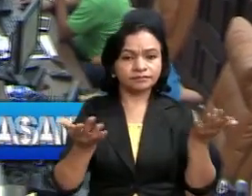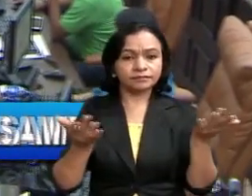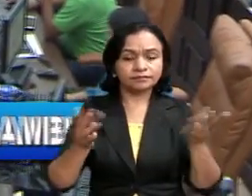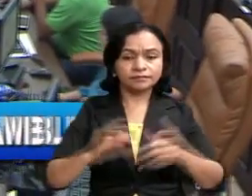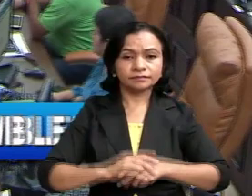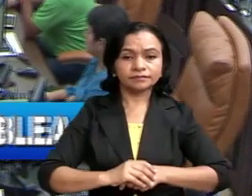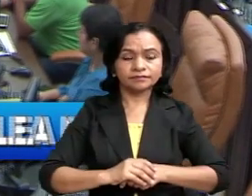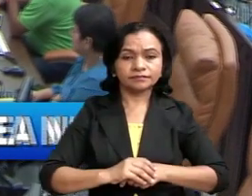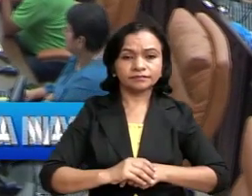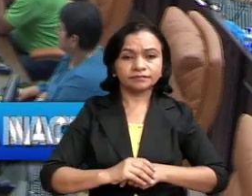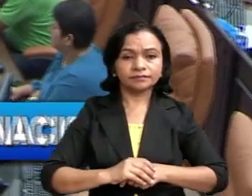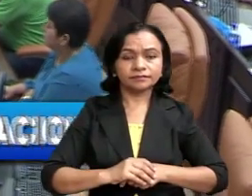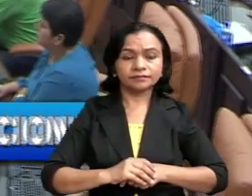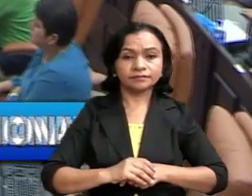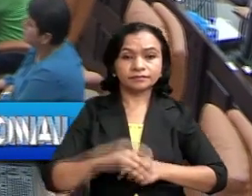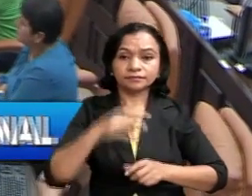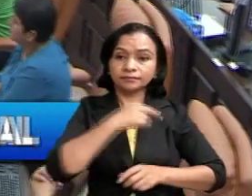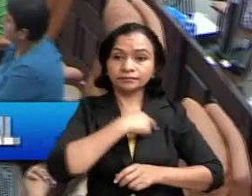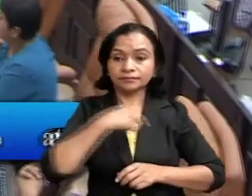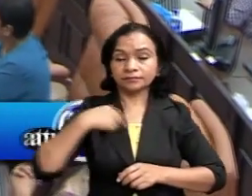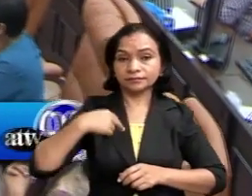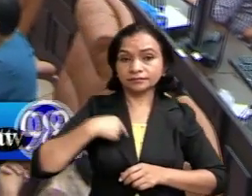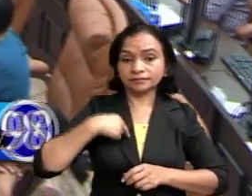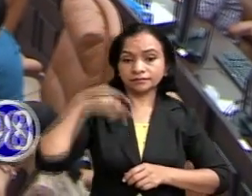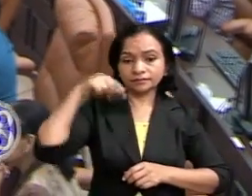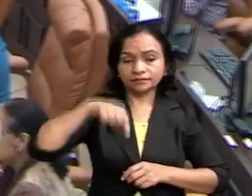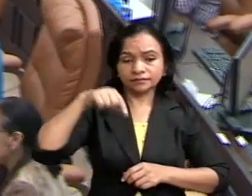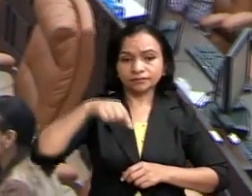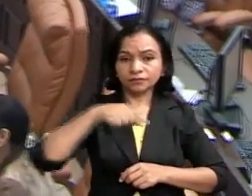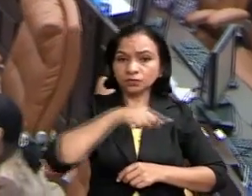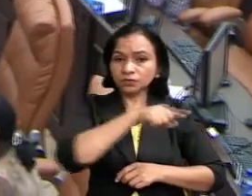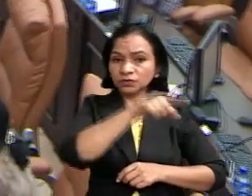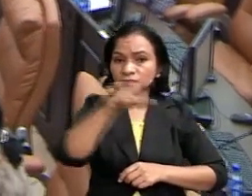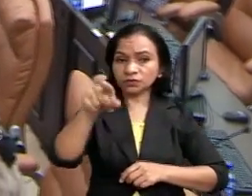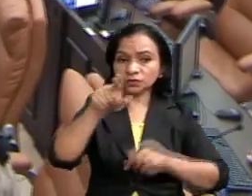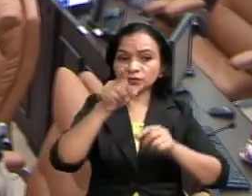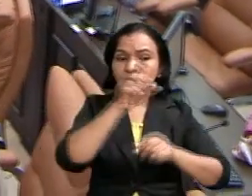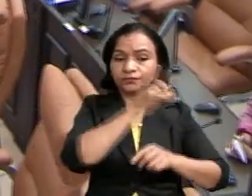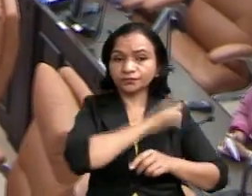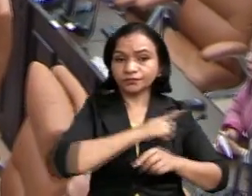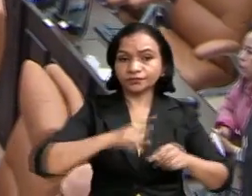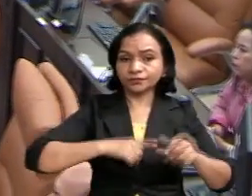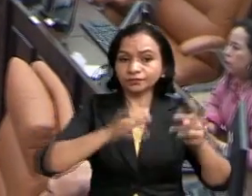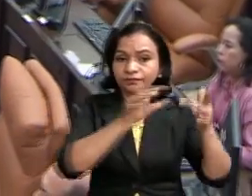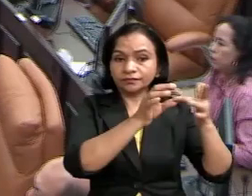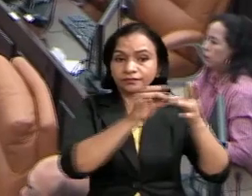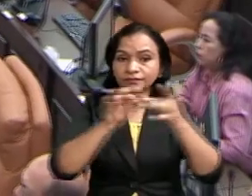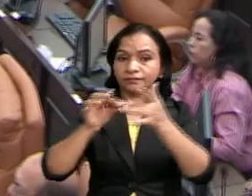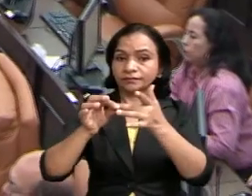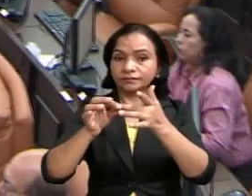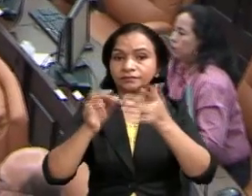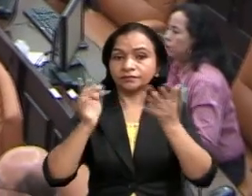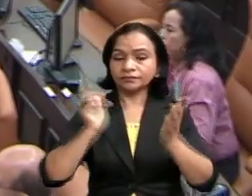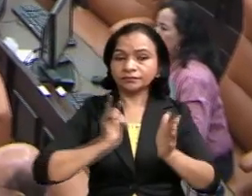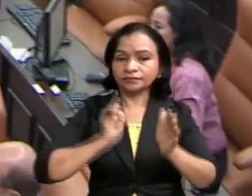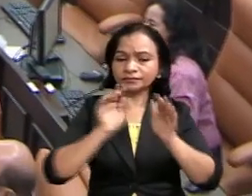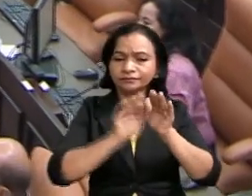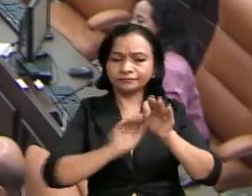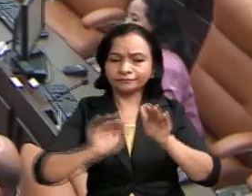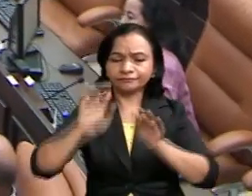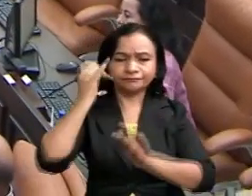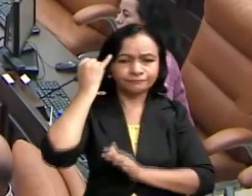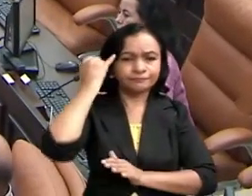here. Esto lo hará que su posición aquí. With so much more wisdom. Con tenga más